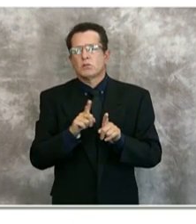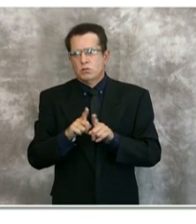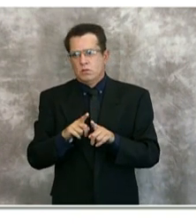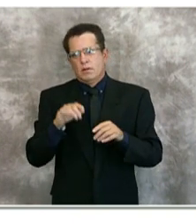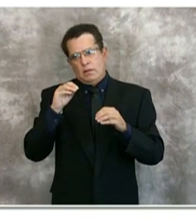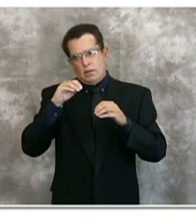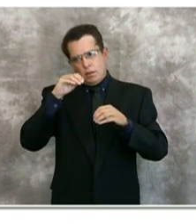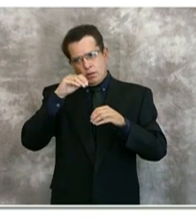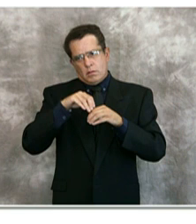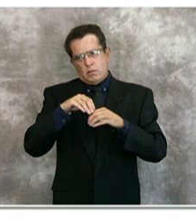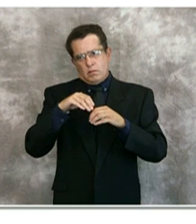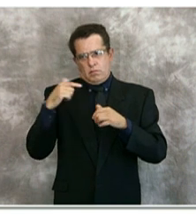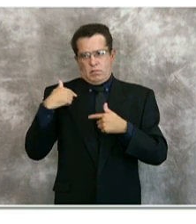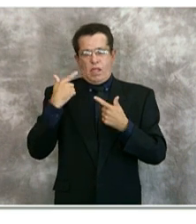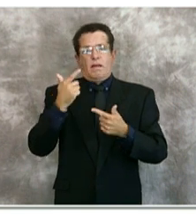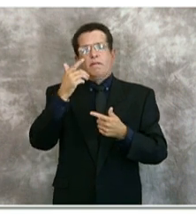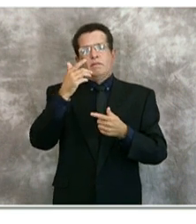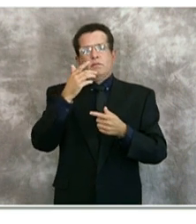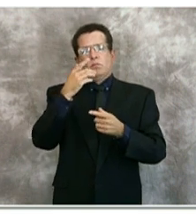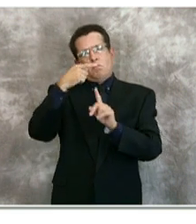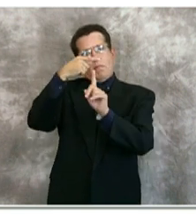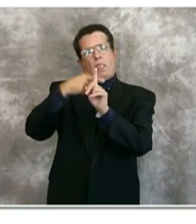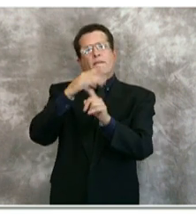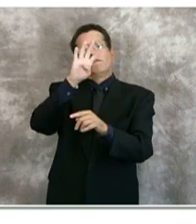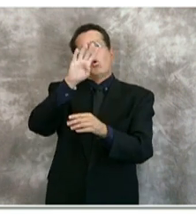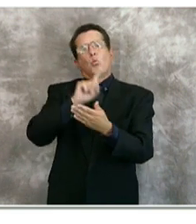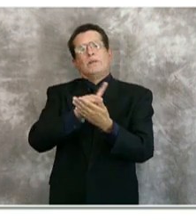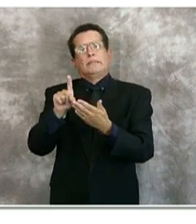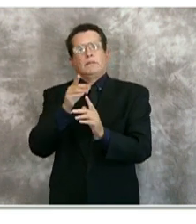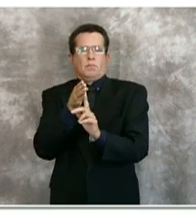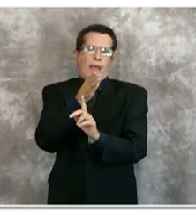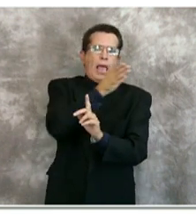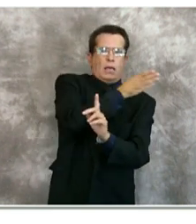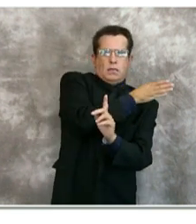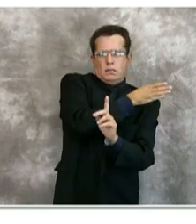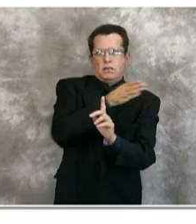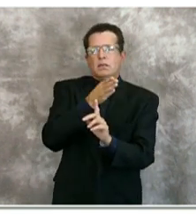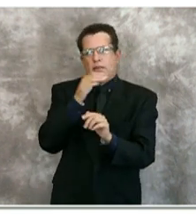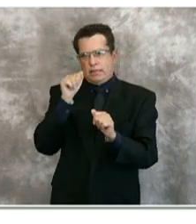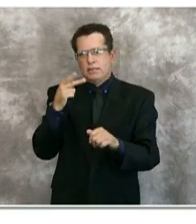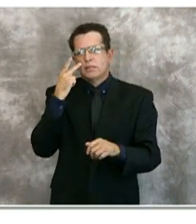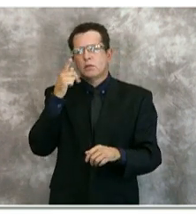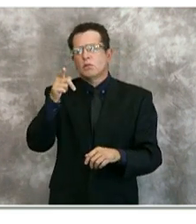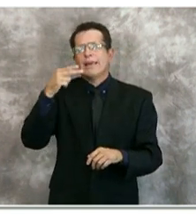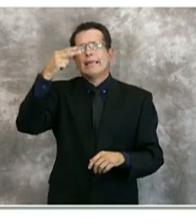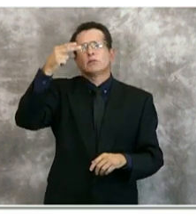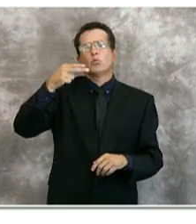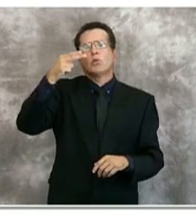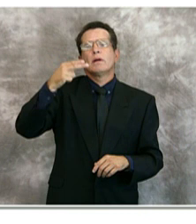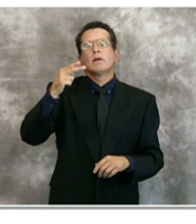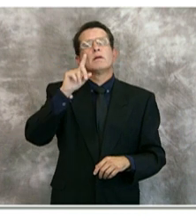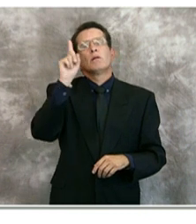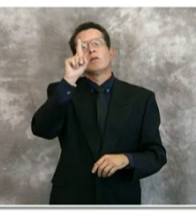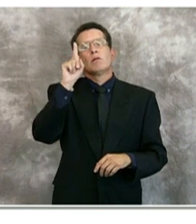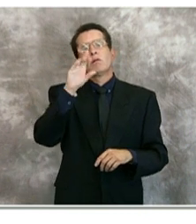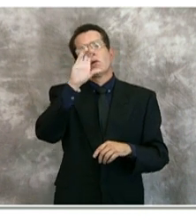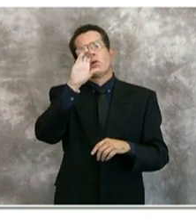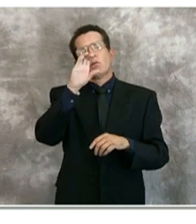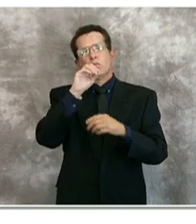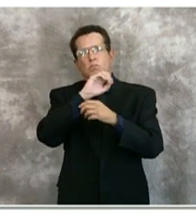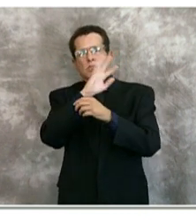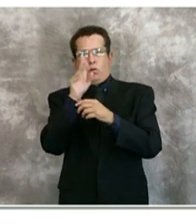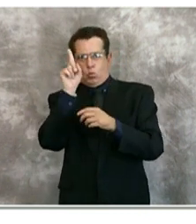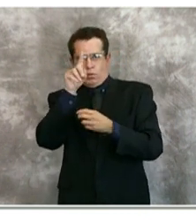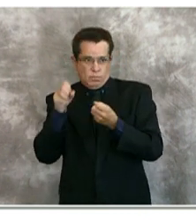Over the past 4 weeks, if we go to the next slide, we'll see a history of all of the COVID-19